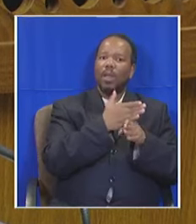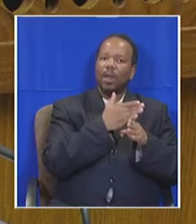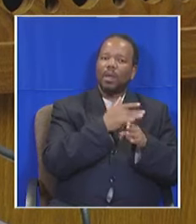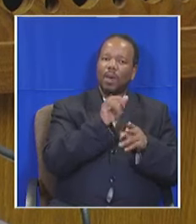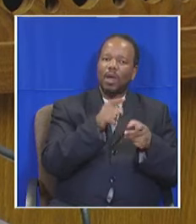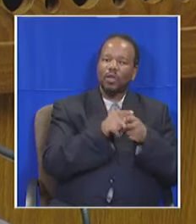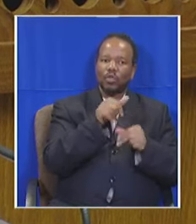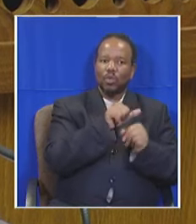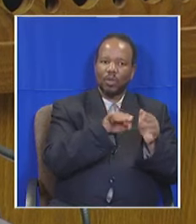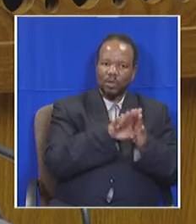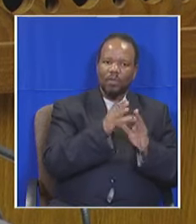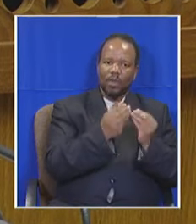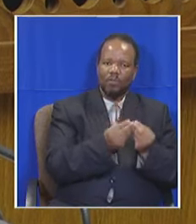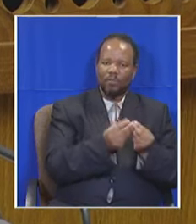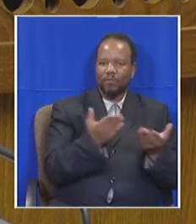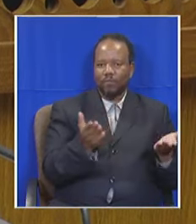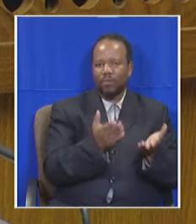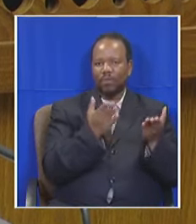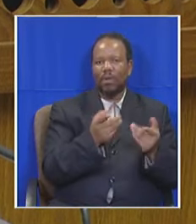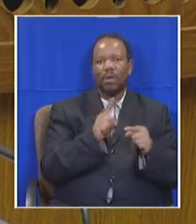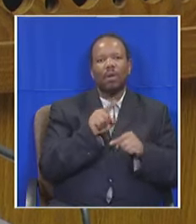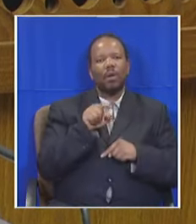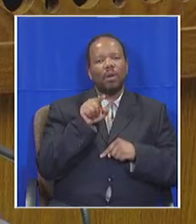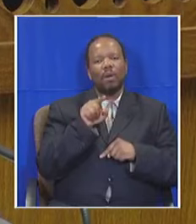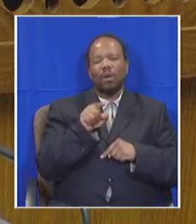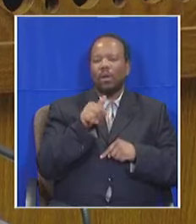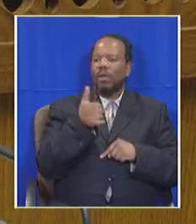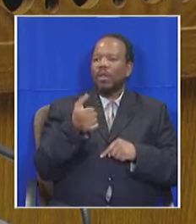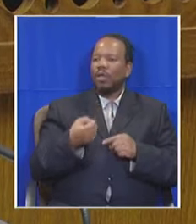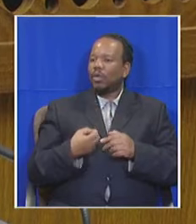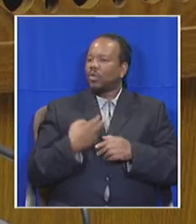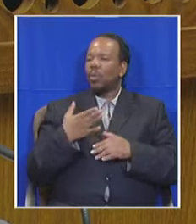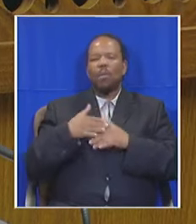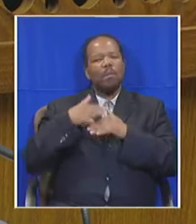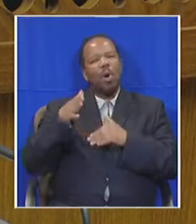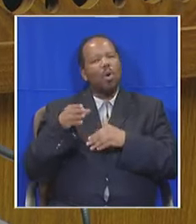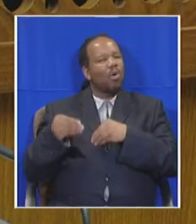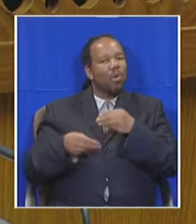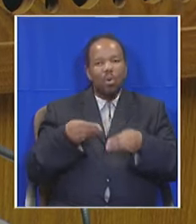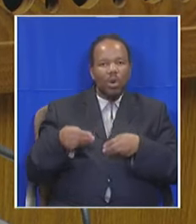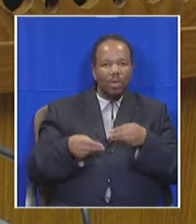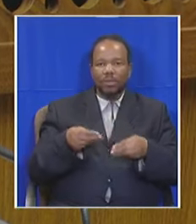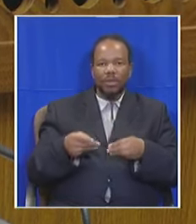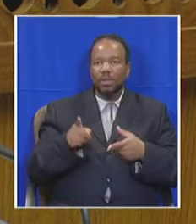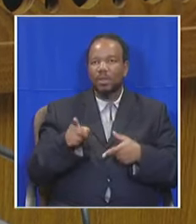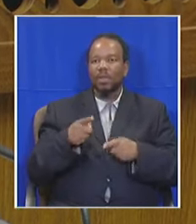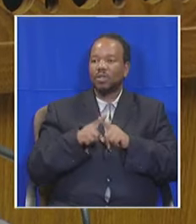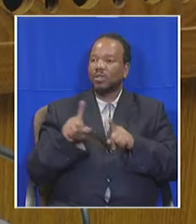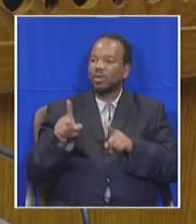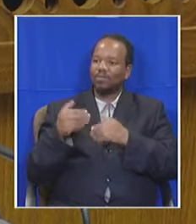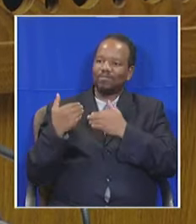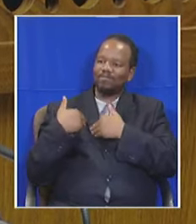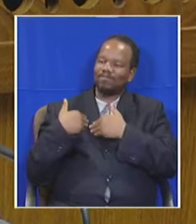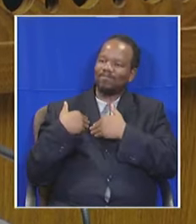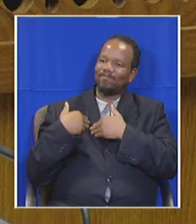reconsidered. At the core of the issues that weigh against young people is corruption, especially among those who are charged with the important tasks of